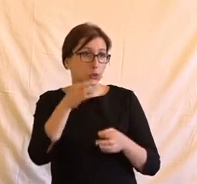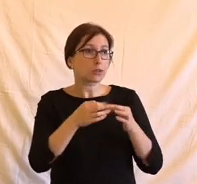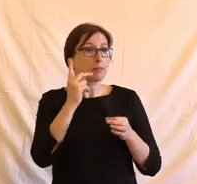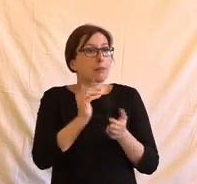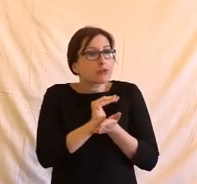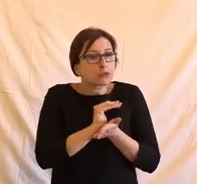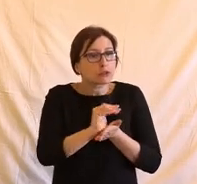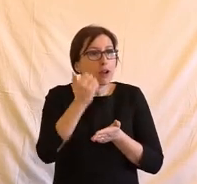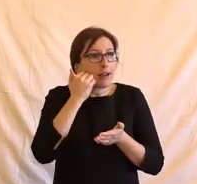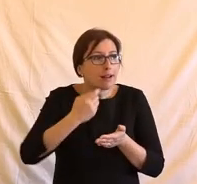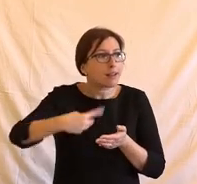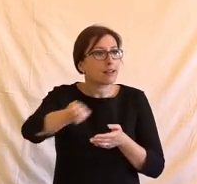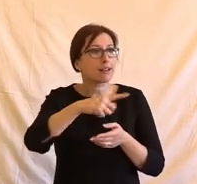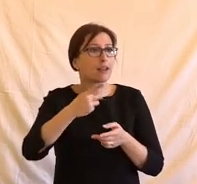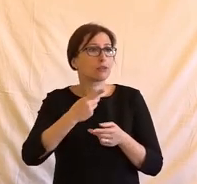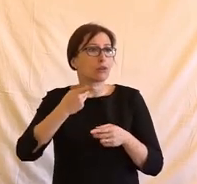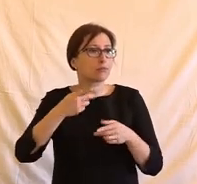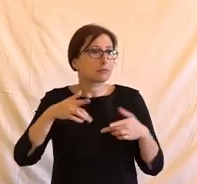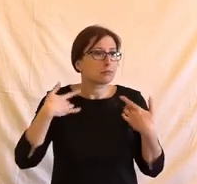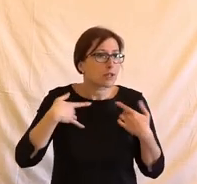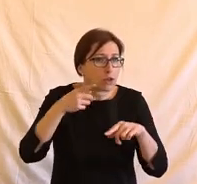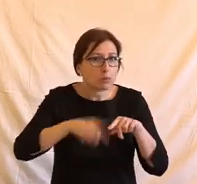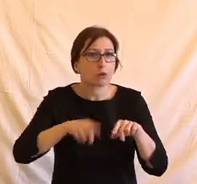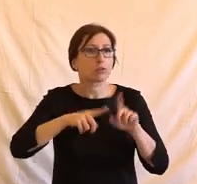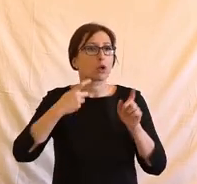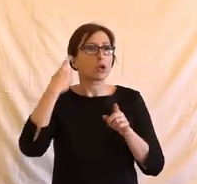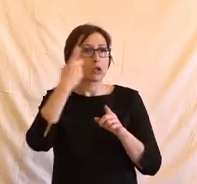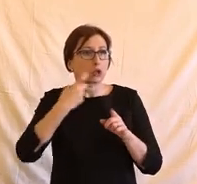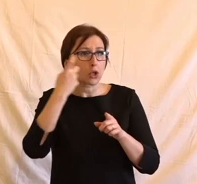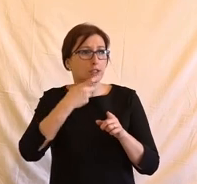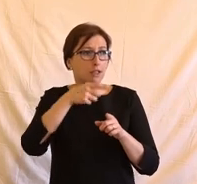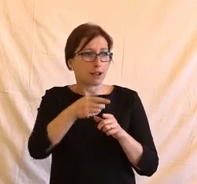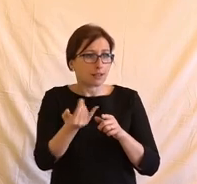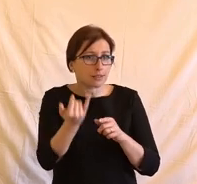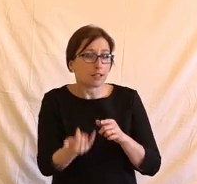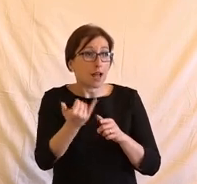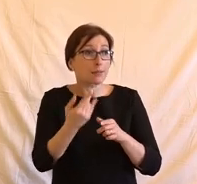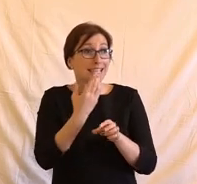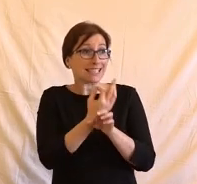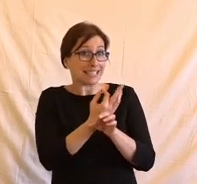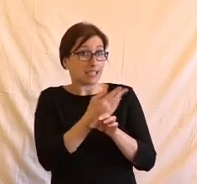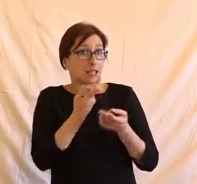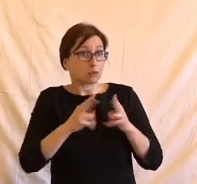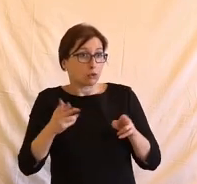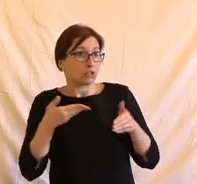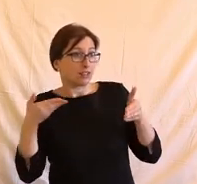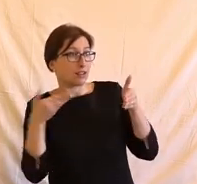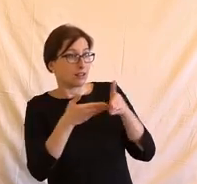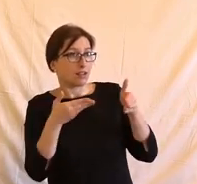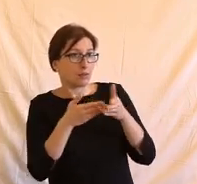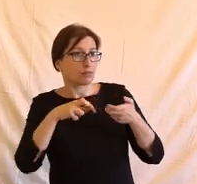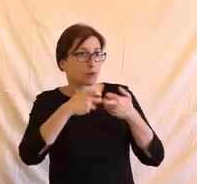sloužit lidem, kteří jsou nejvíc zranitelní. A pro ty je nebo může být